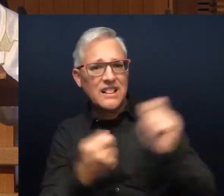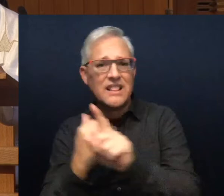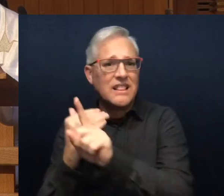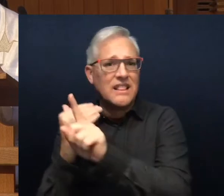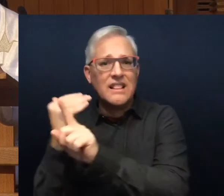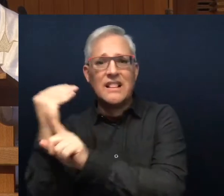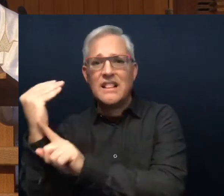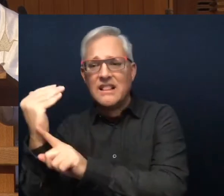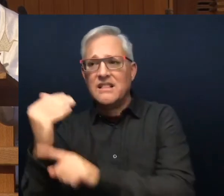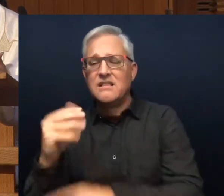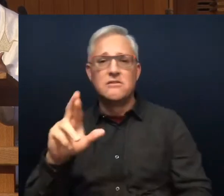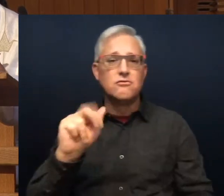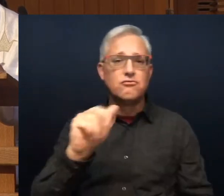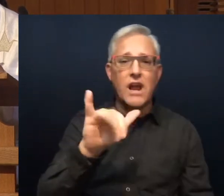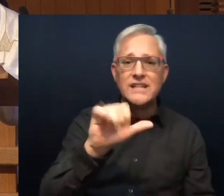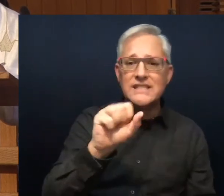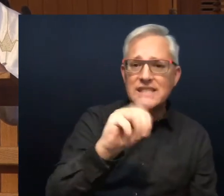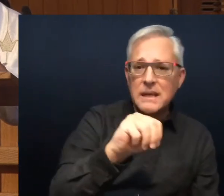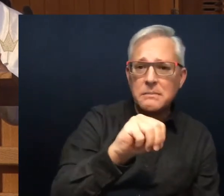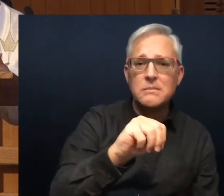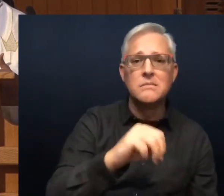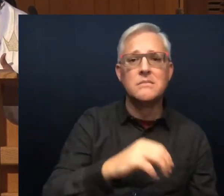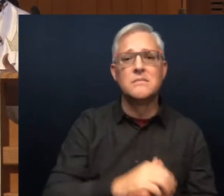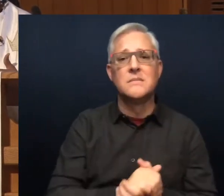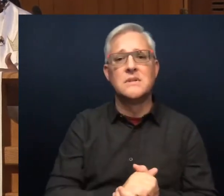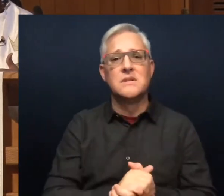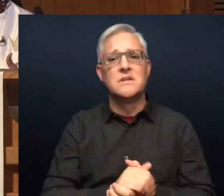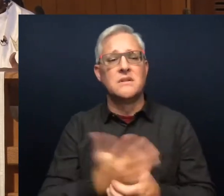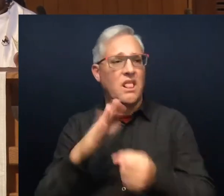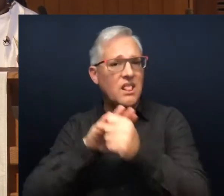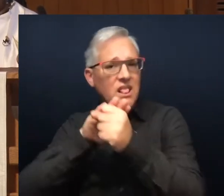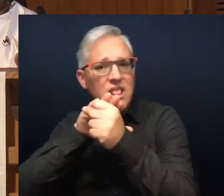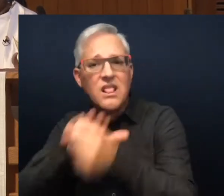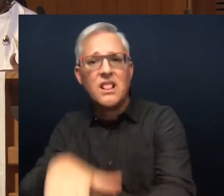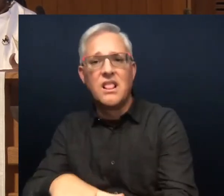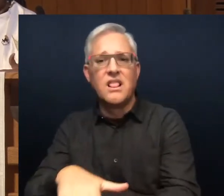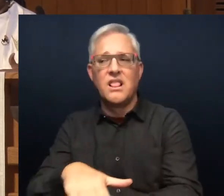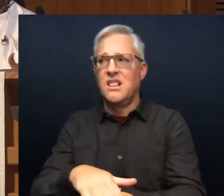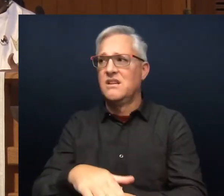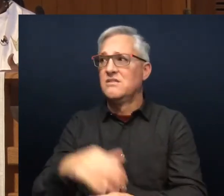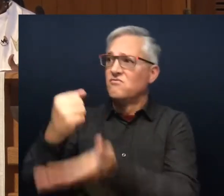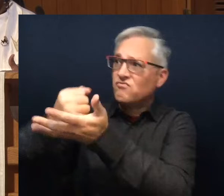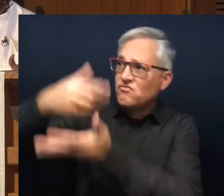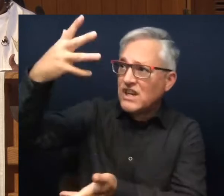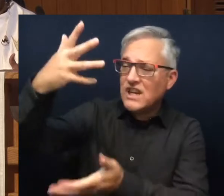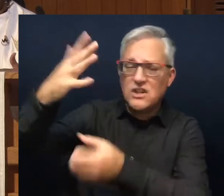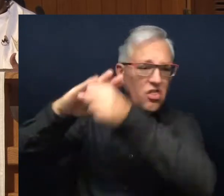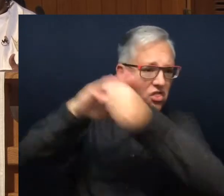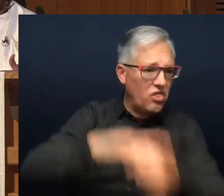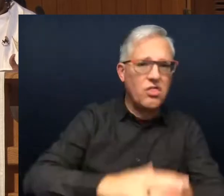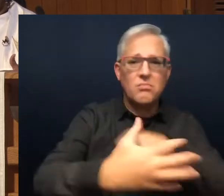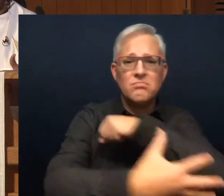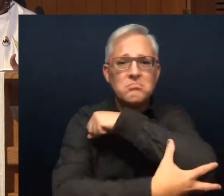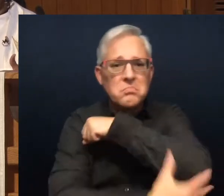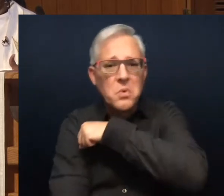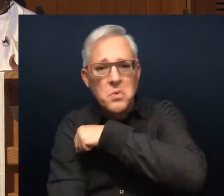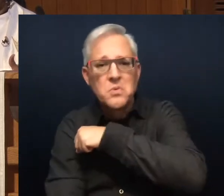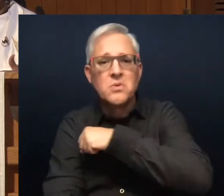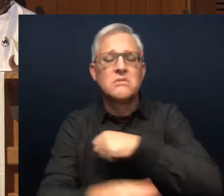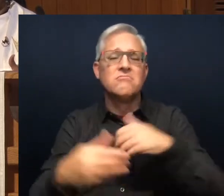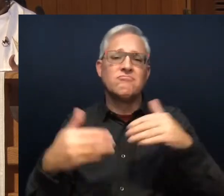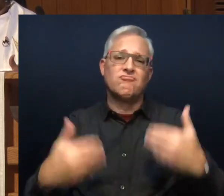of racism and by way of inequitable distribution of wealth